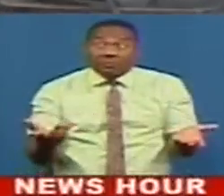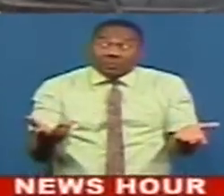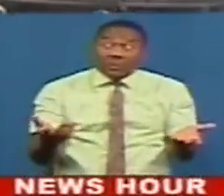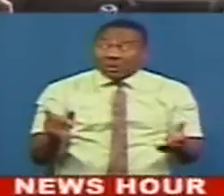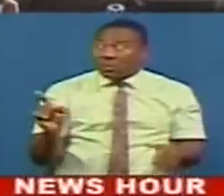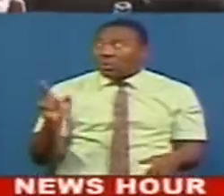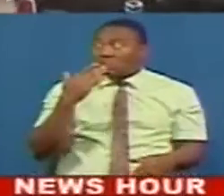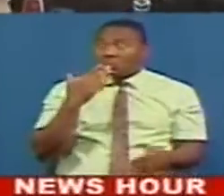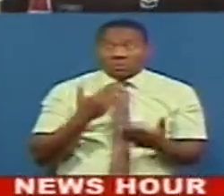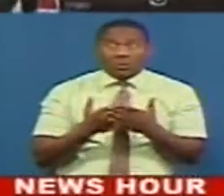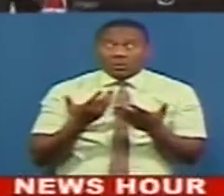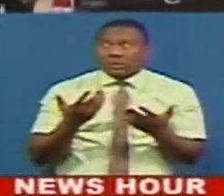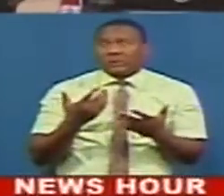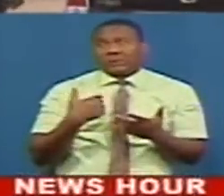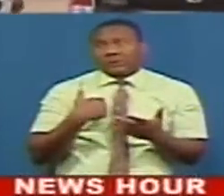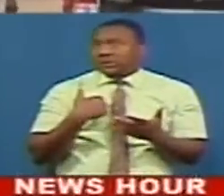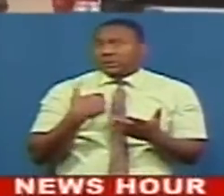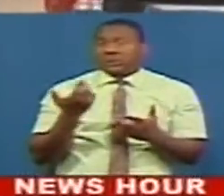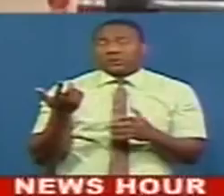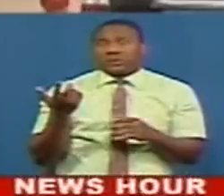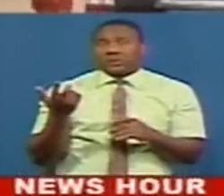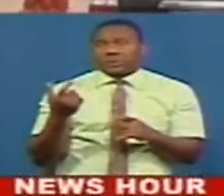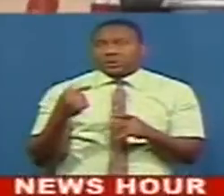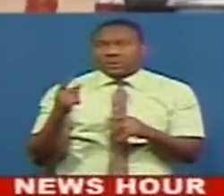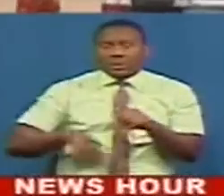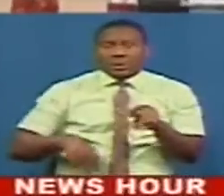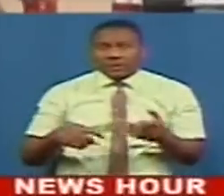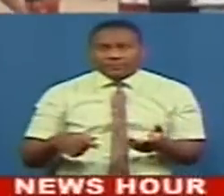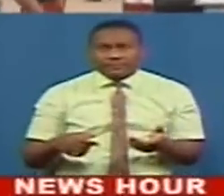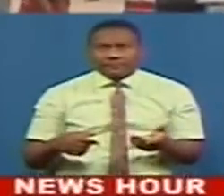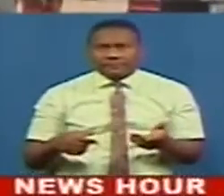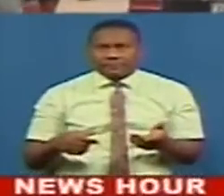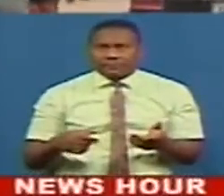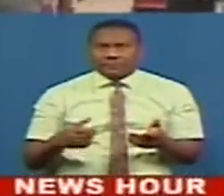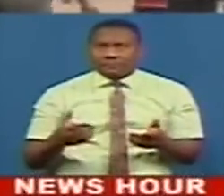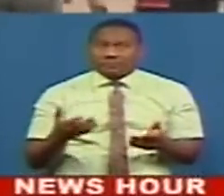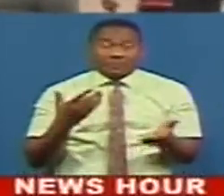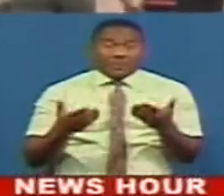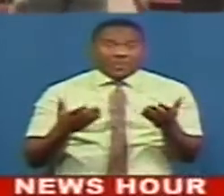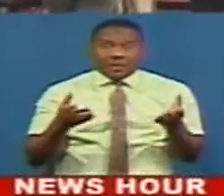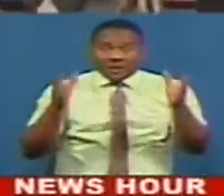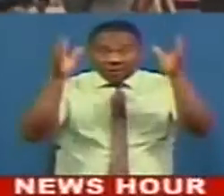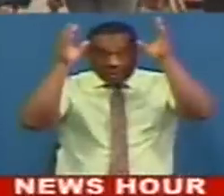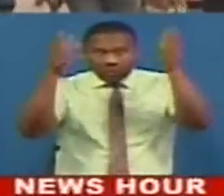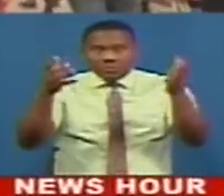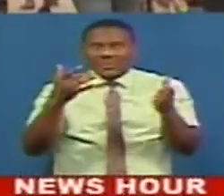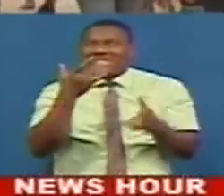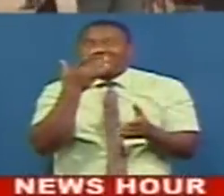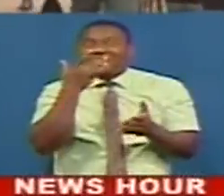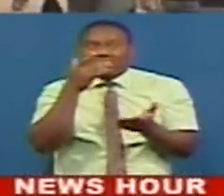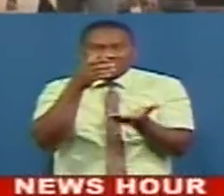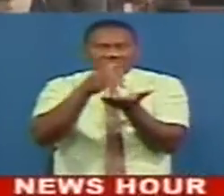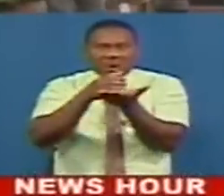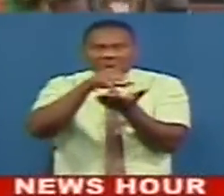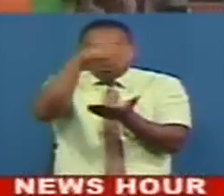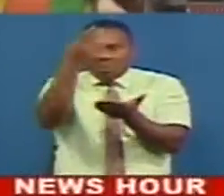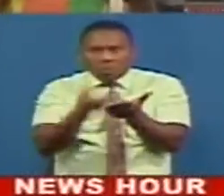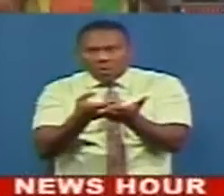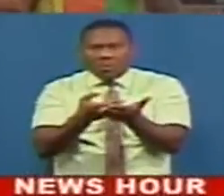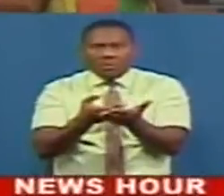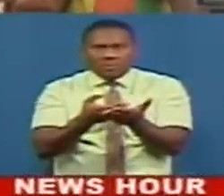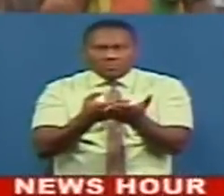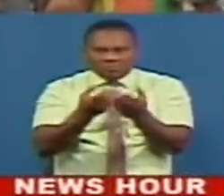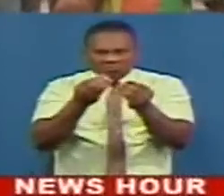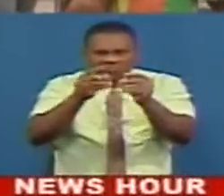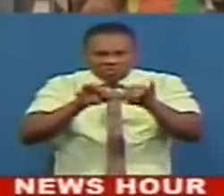somebody who is that good, you can't do it. If you happen to break something, like if you go for a glass and you happen to break,